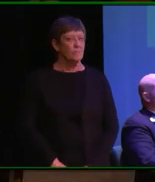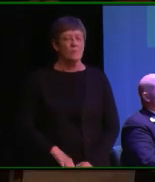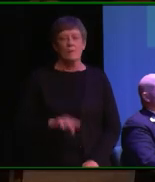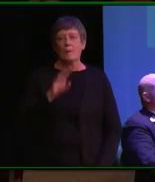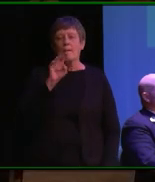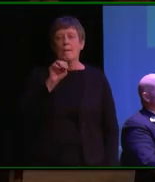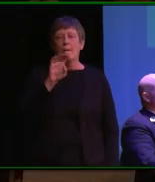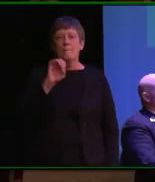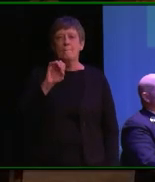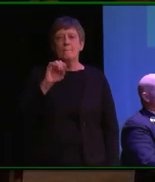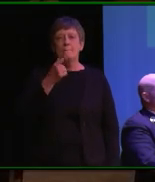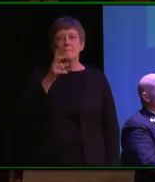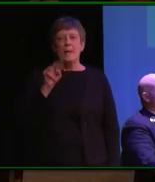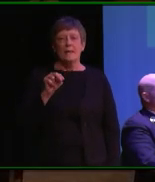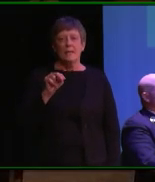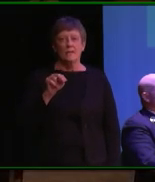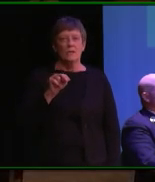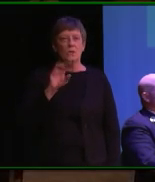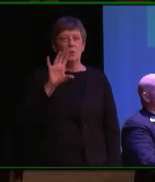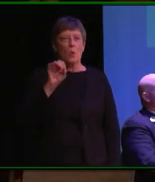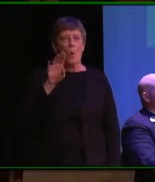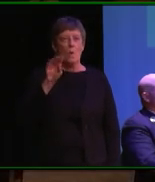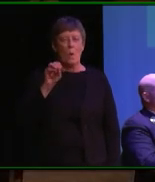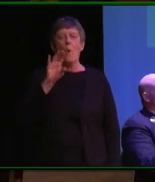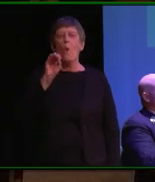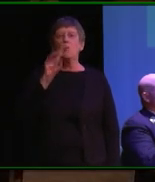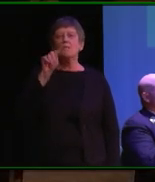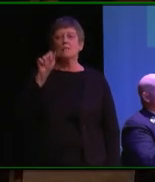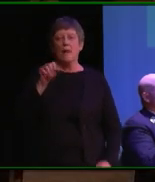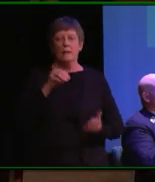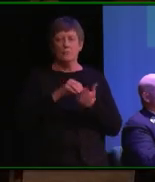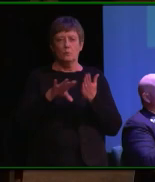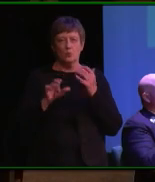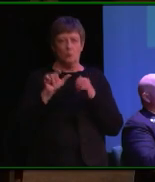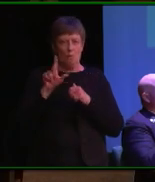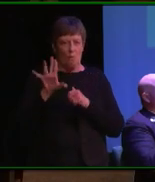Megan Como, OTA Student Club.